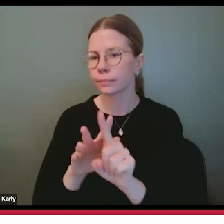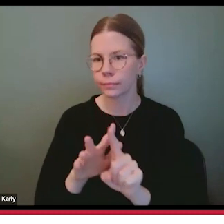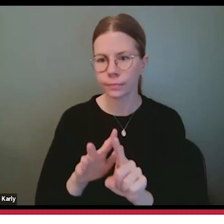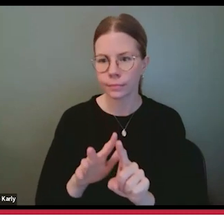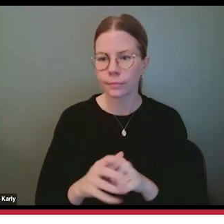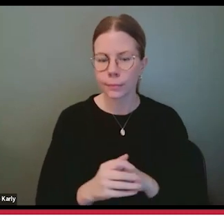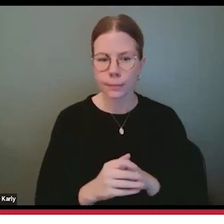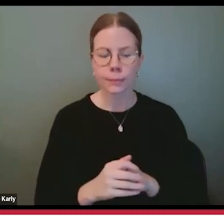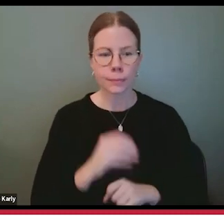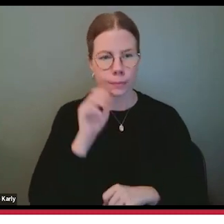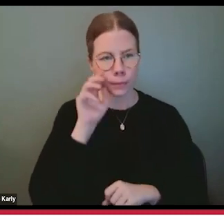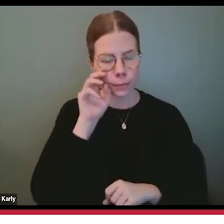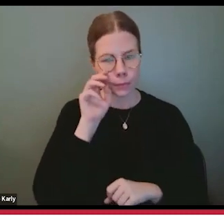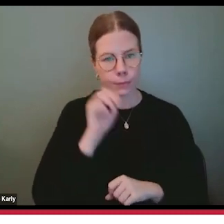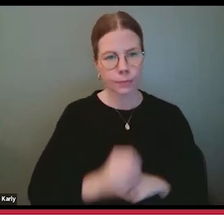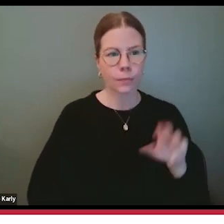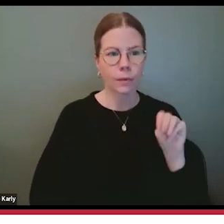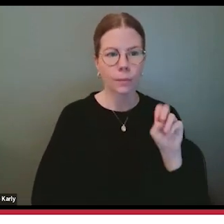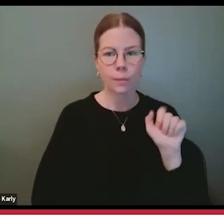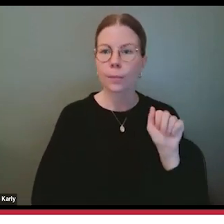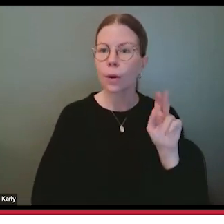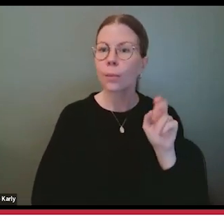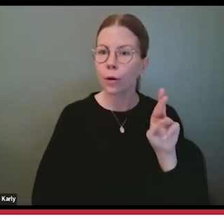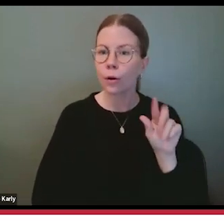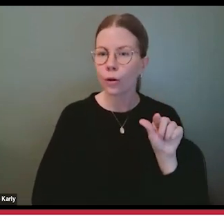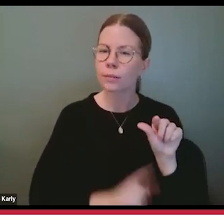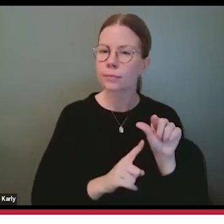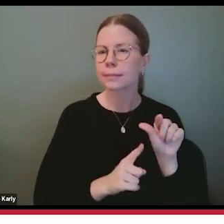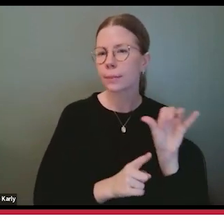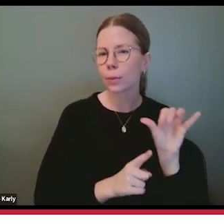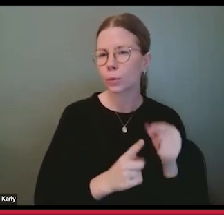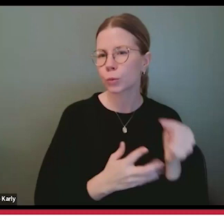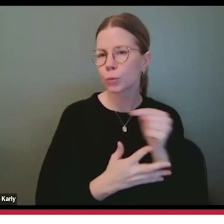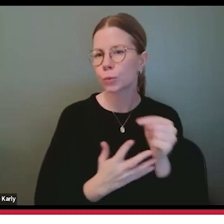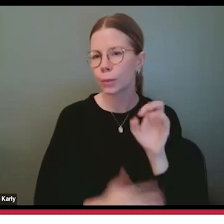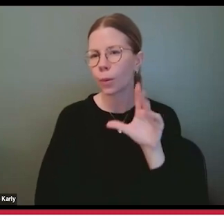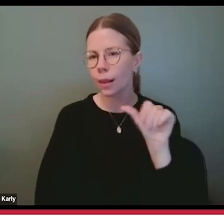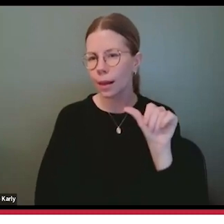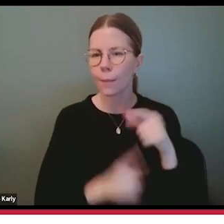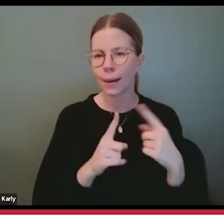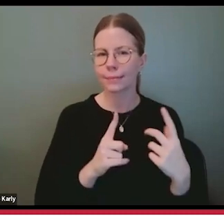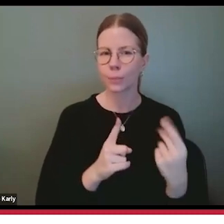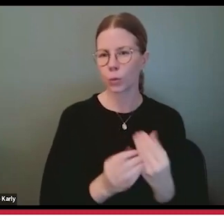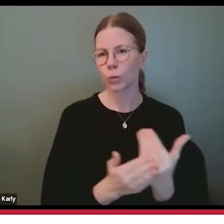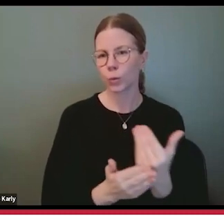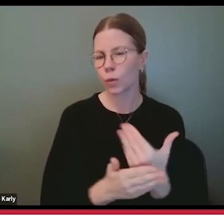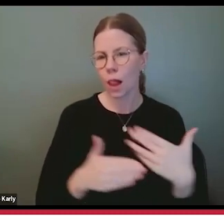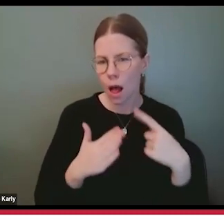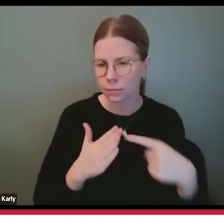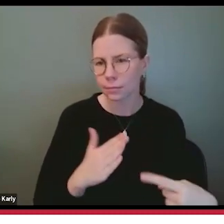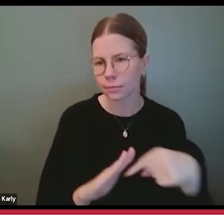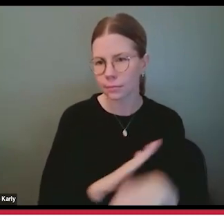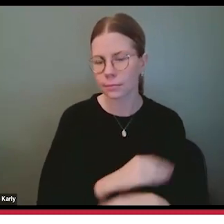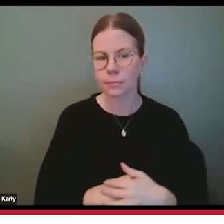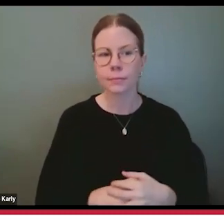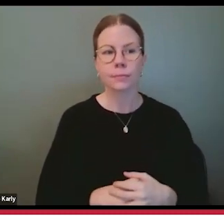Marburg tells a similar story, except that we haven't gotten as far. So on the top is the geographic locations